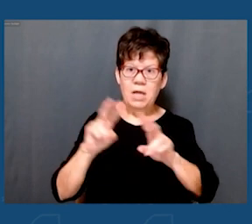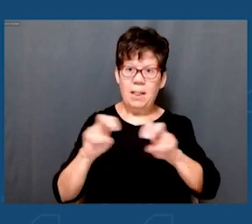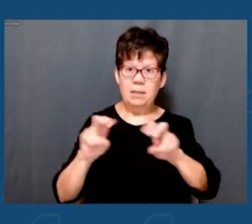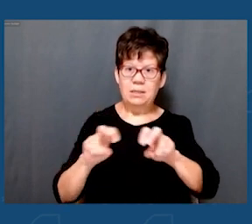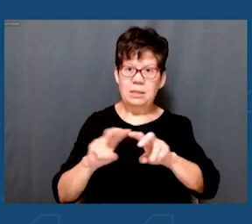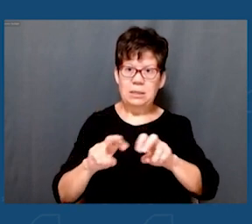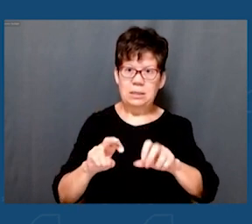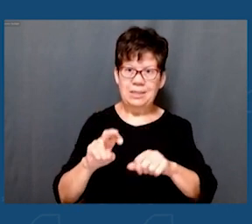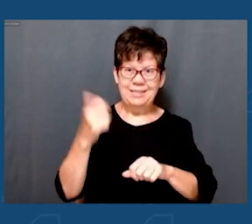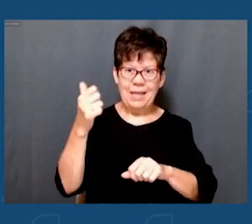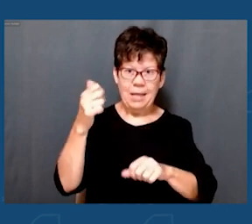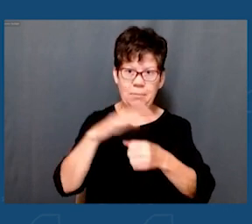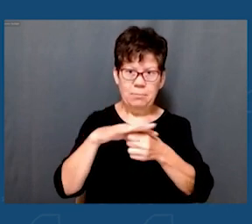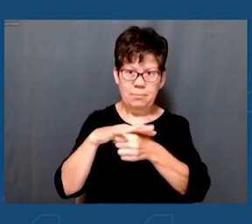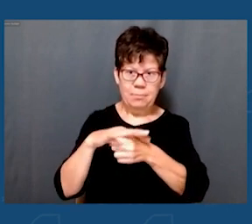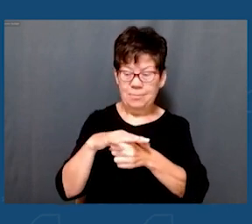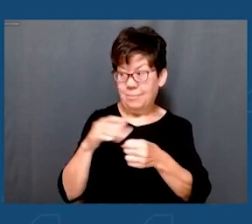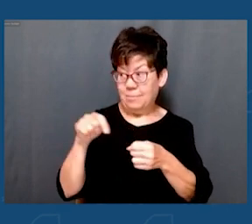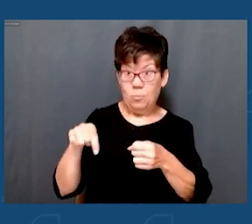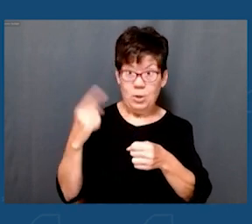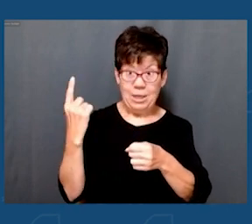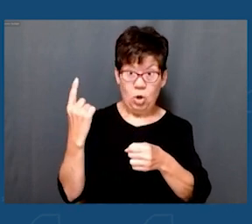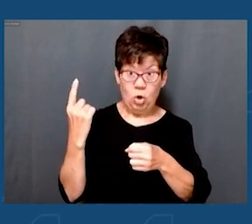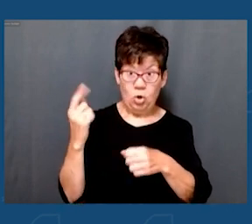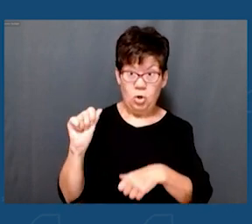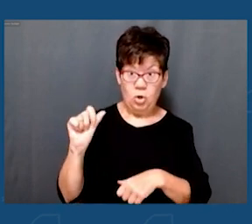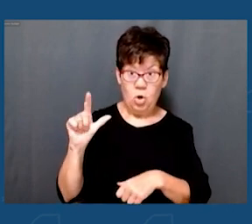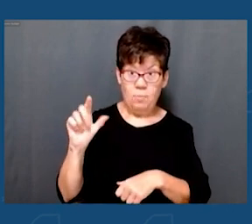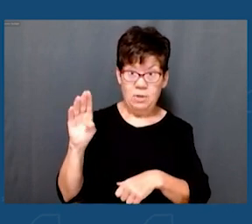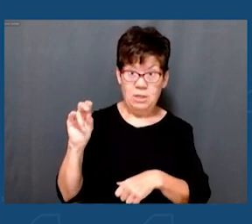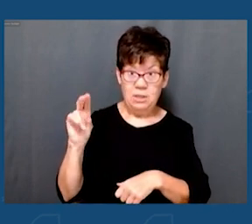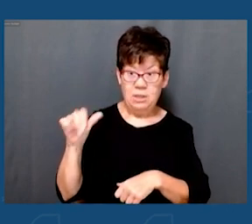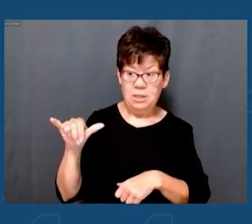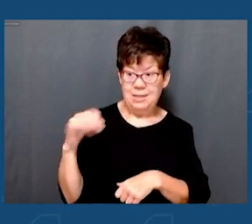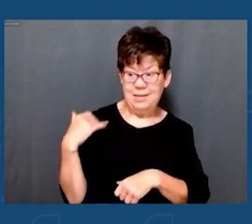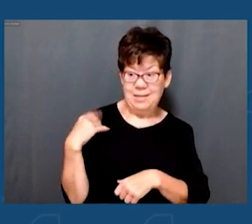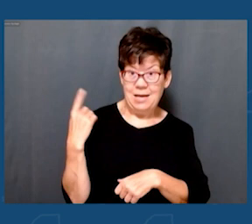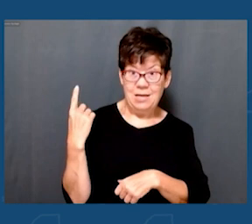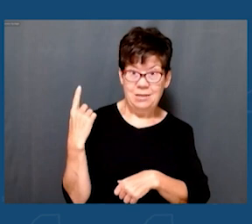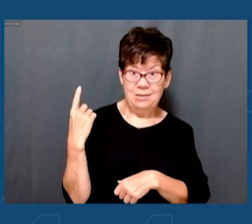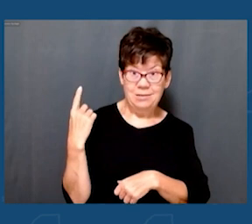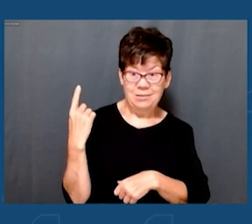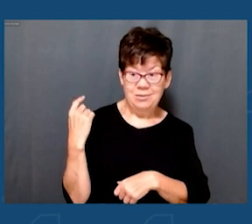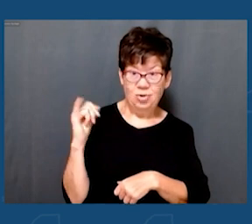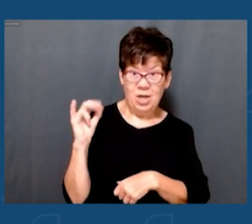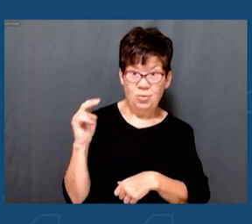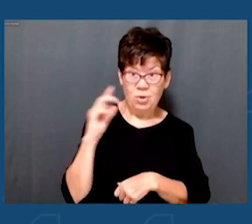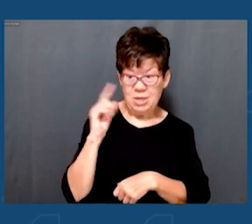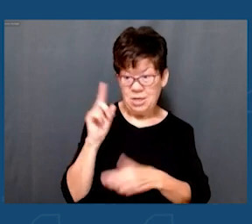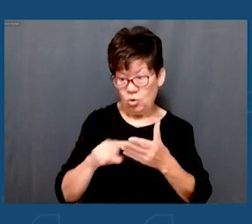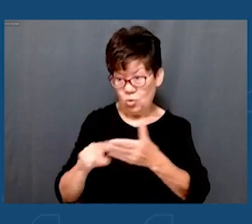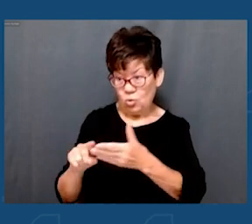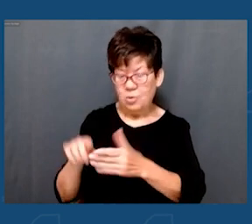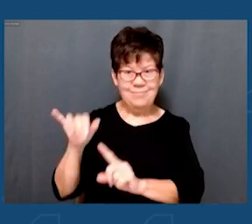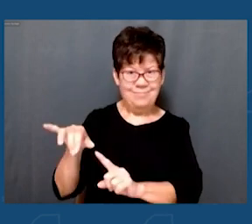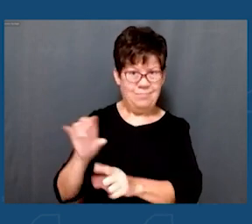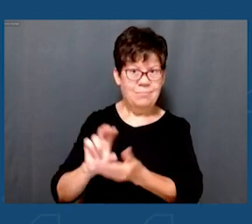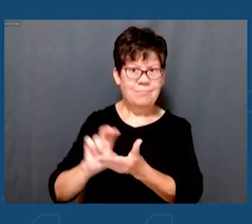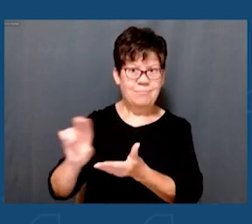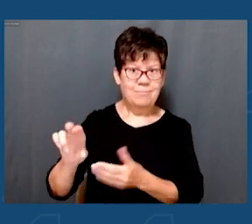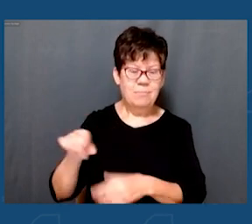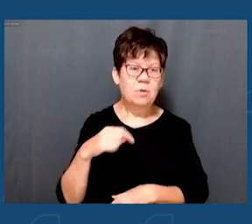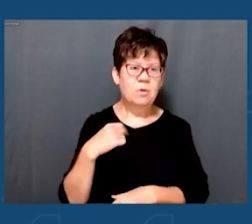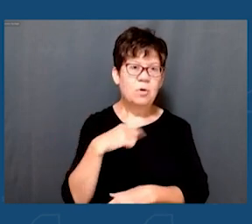including the one right here in Albany that I toured last January. With record funding, we've upgraded these facilities with the most